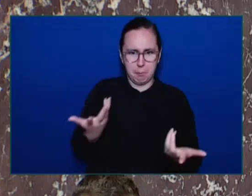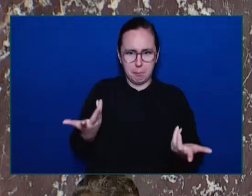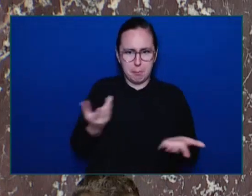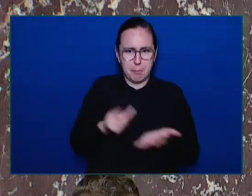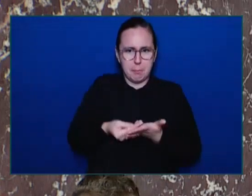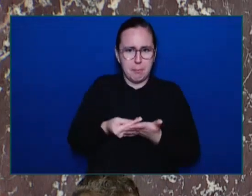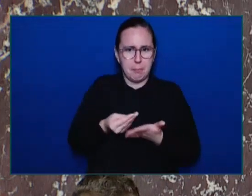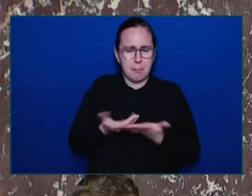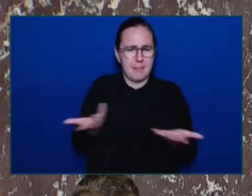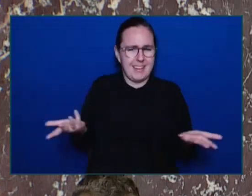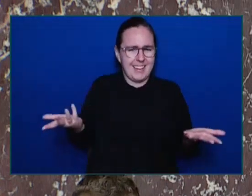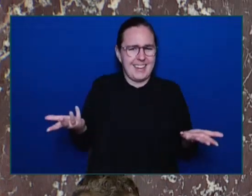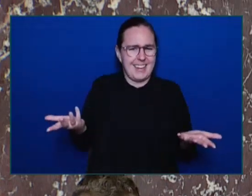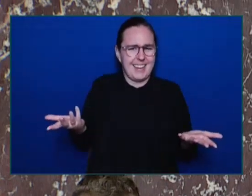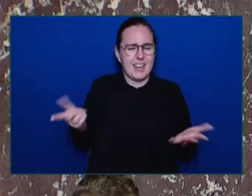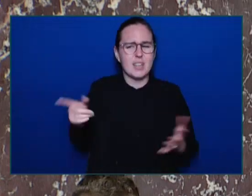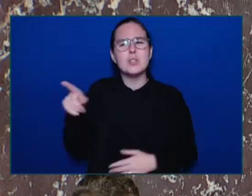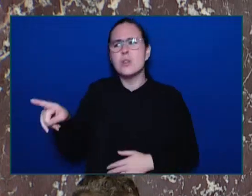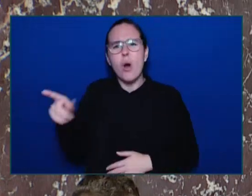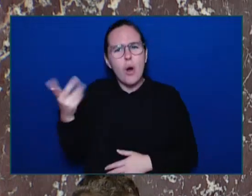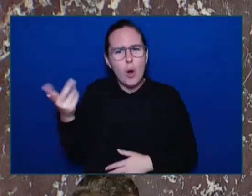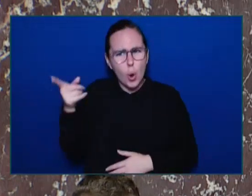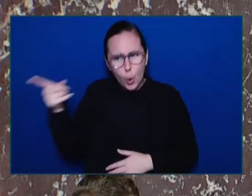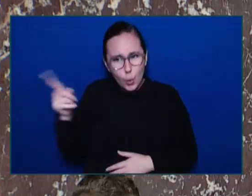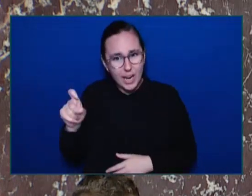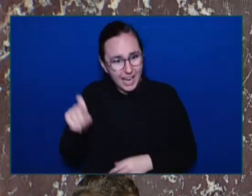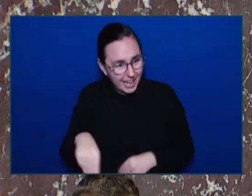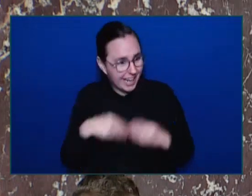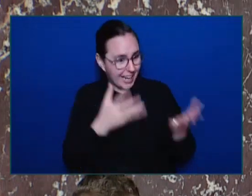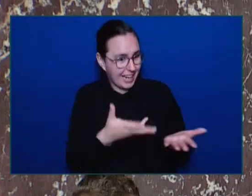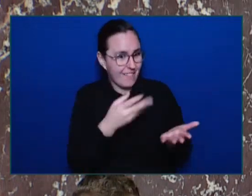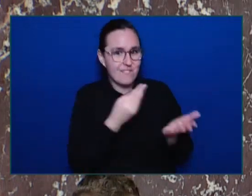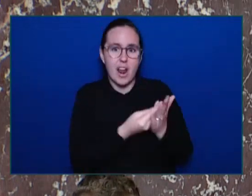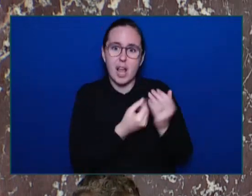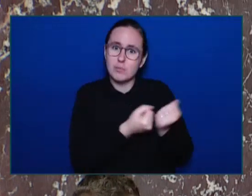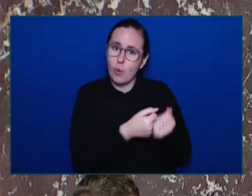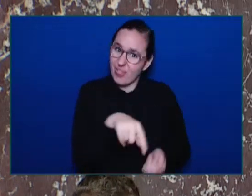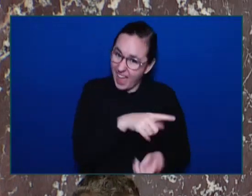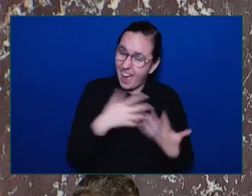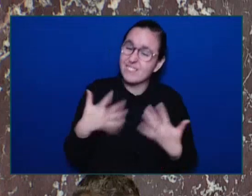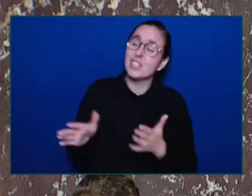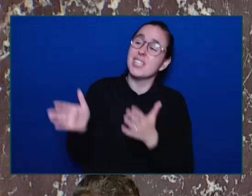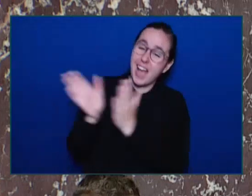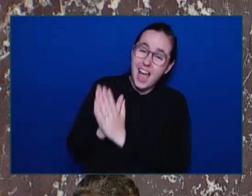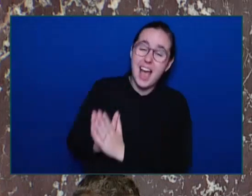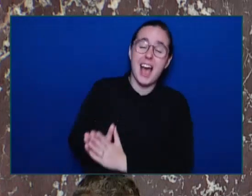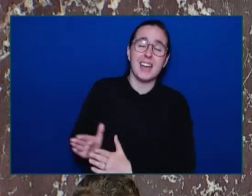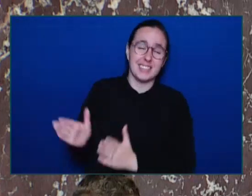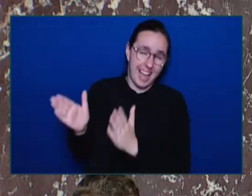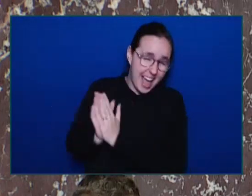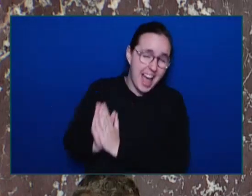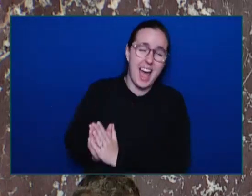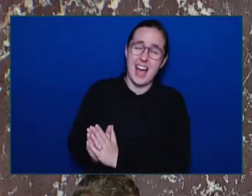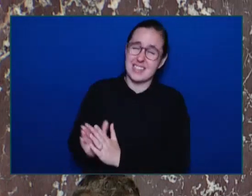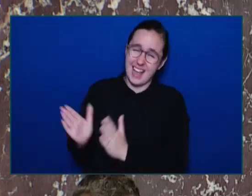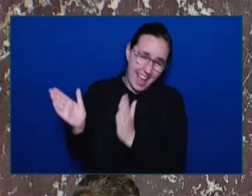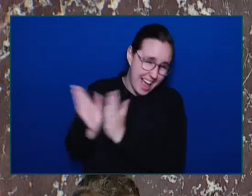have been asking for and seeking, as this government sits on their hands and does nothing to help the business